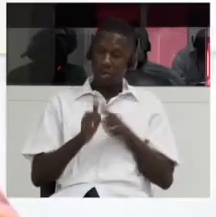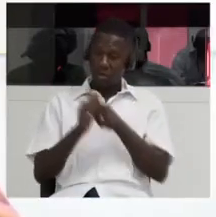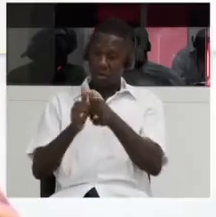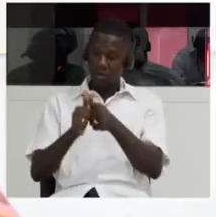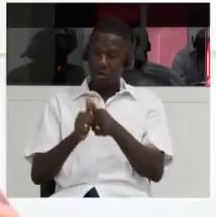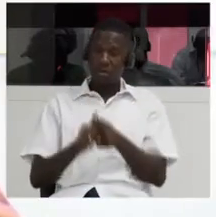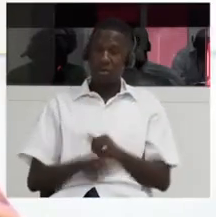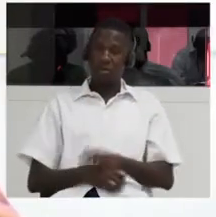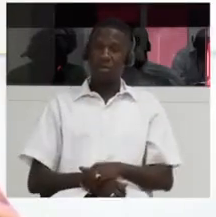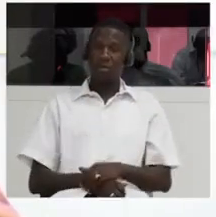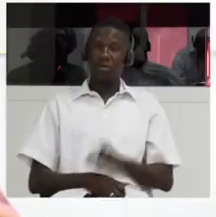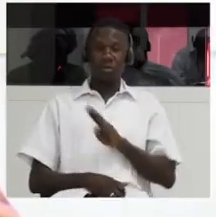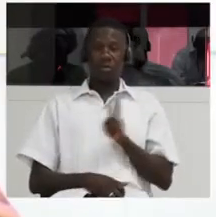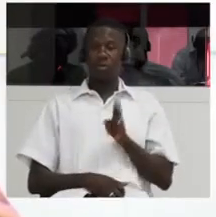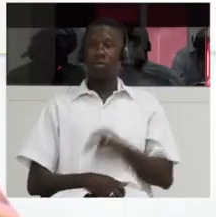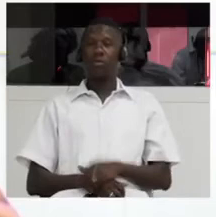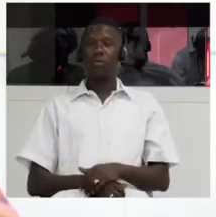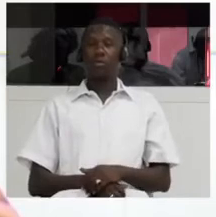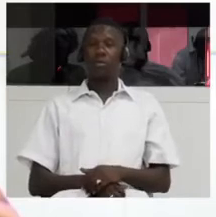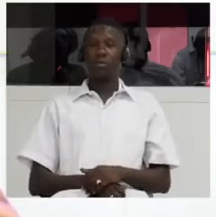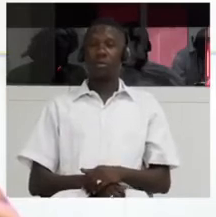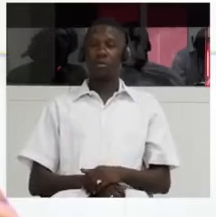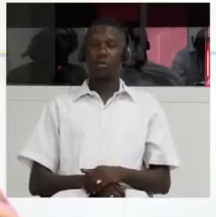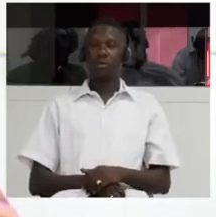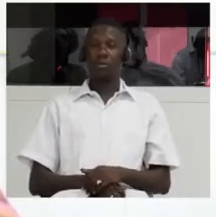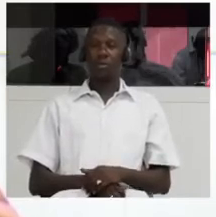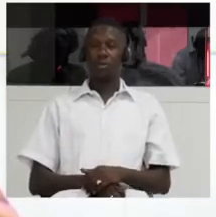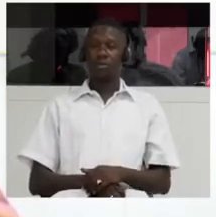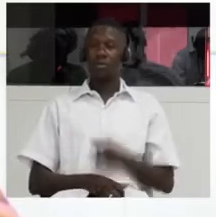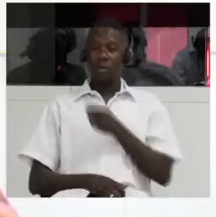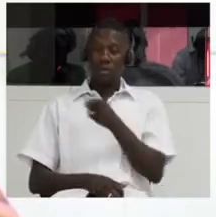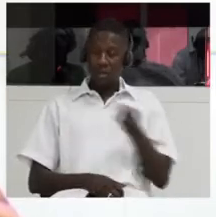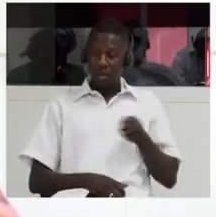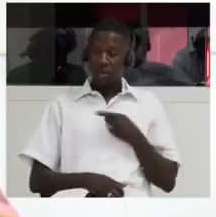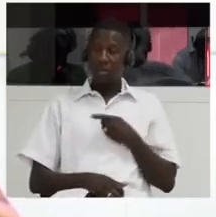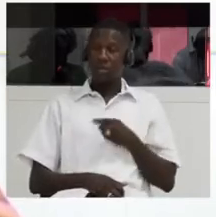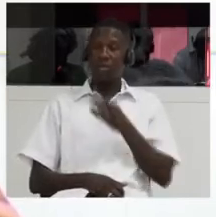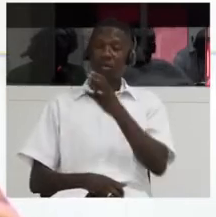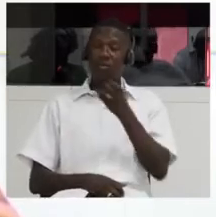So these 40-something men, where did they come from? They are all state guards.